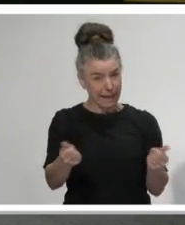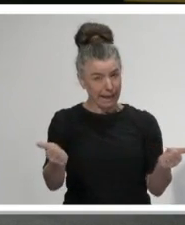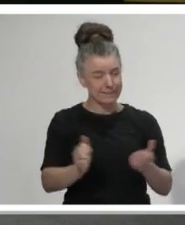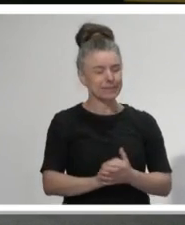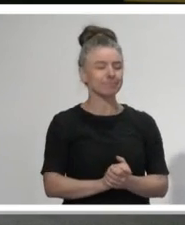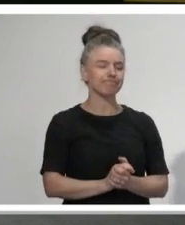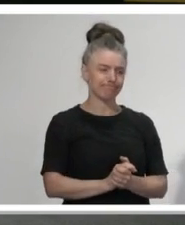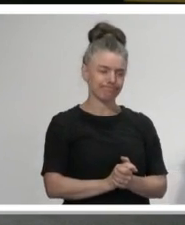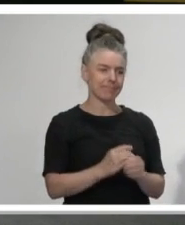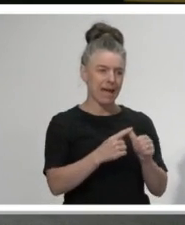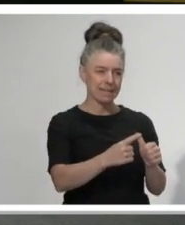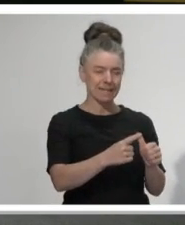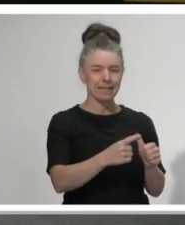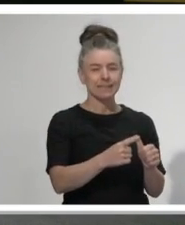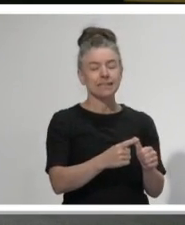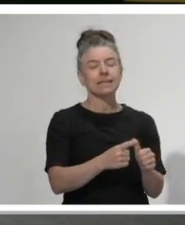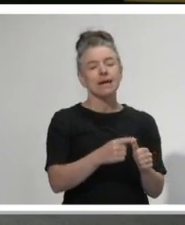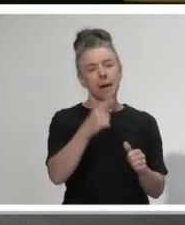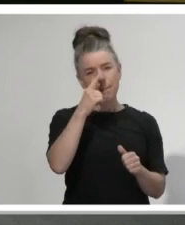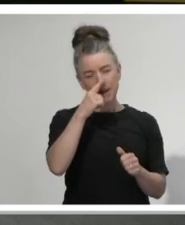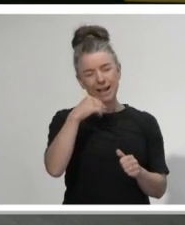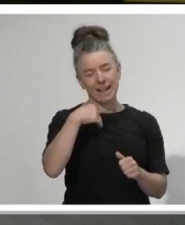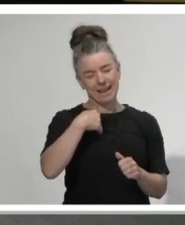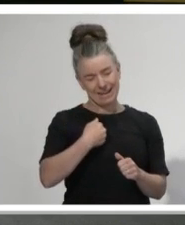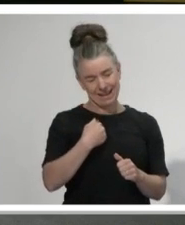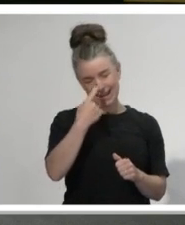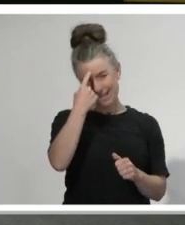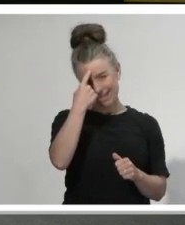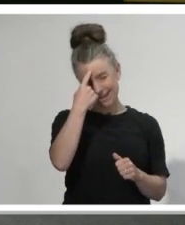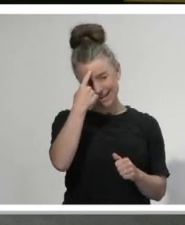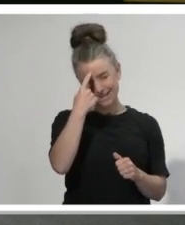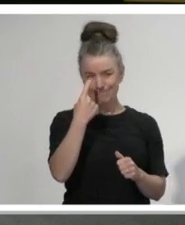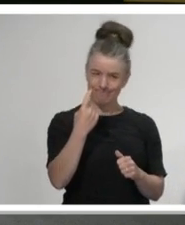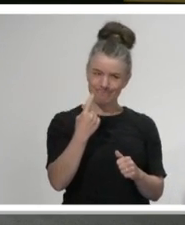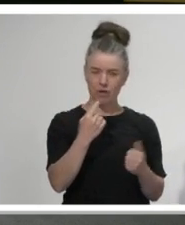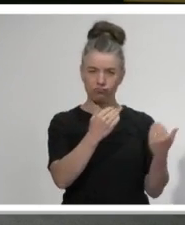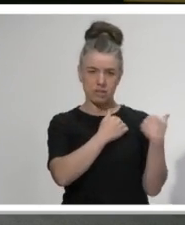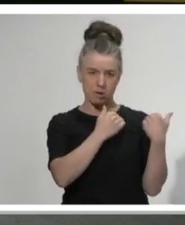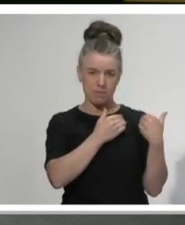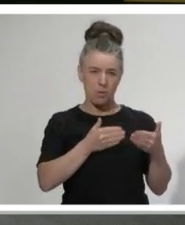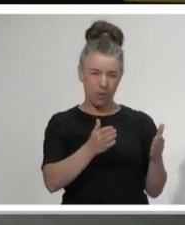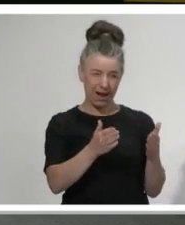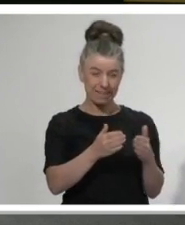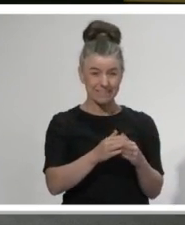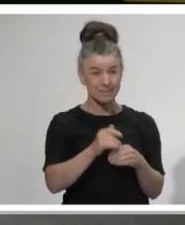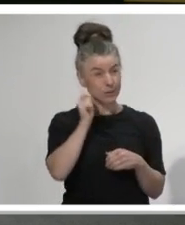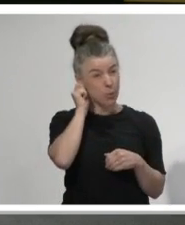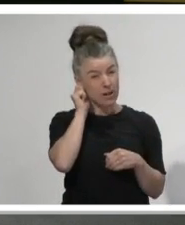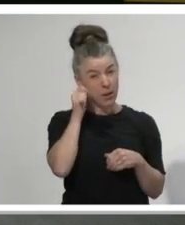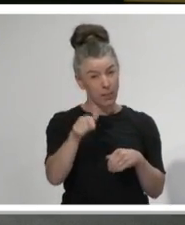beginning here, that people need to show a sense of personal responsibility. I think we all know what's right and wrong when it comes